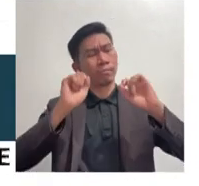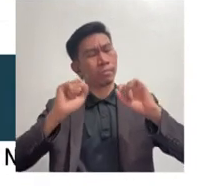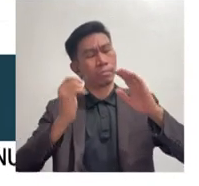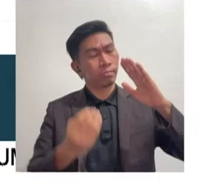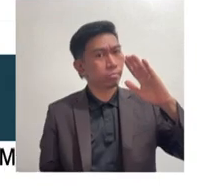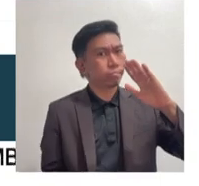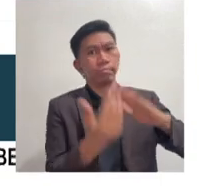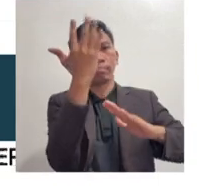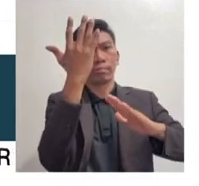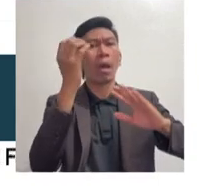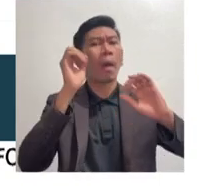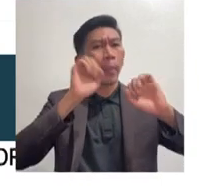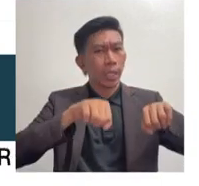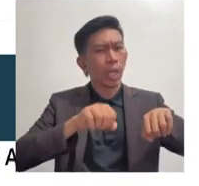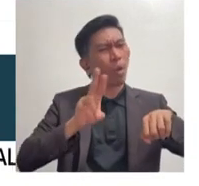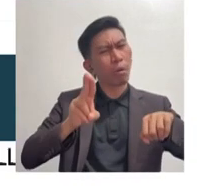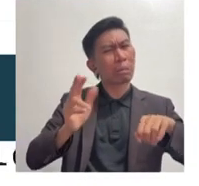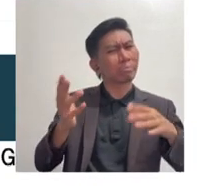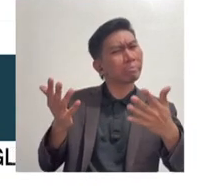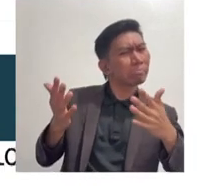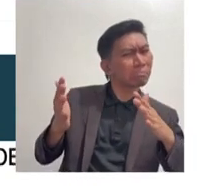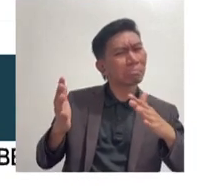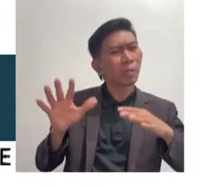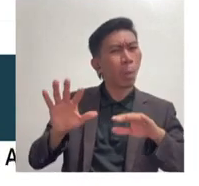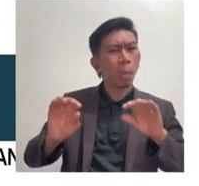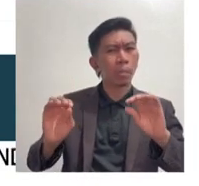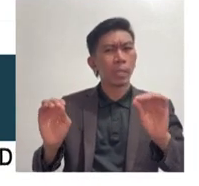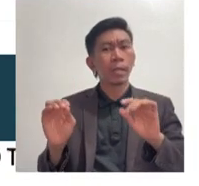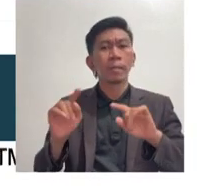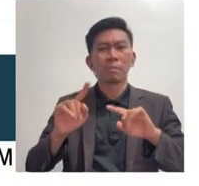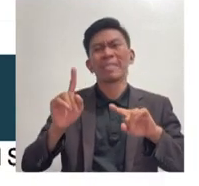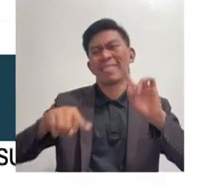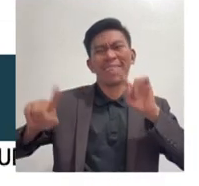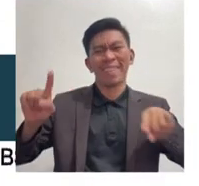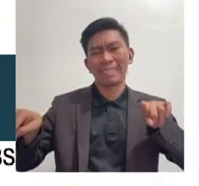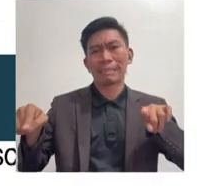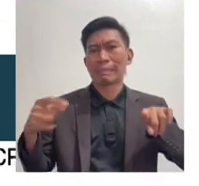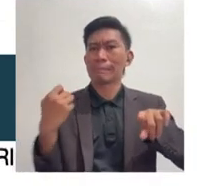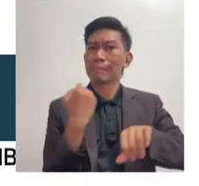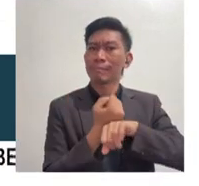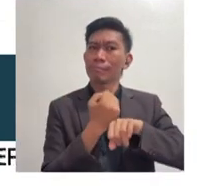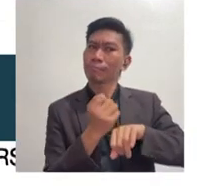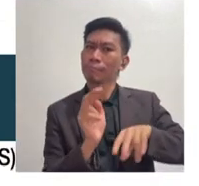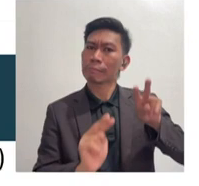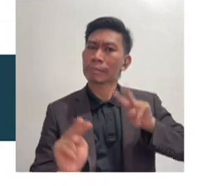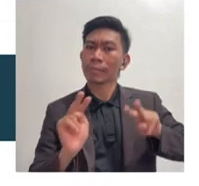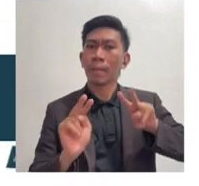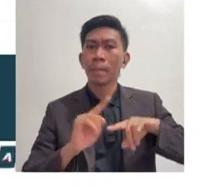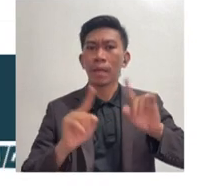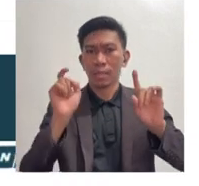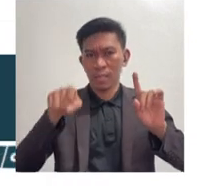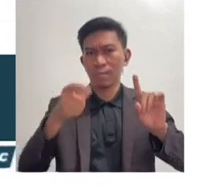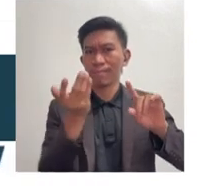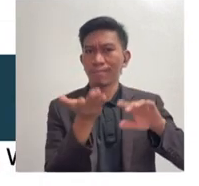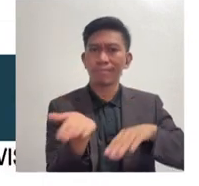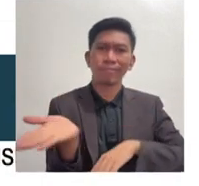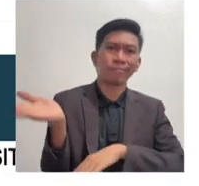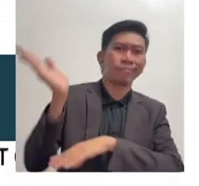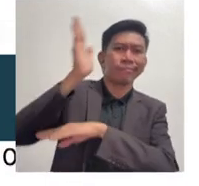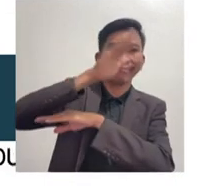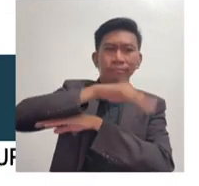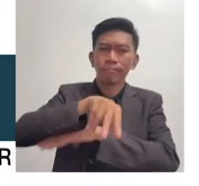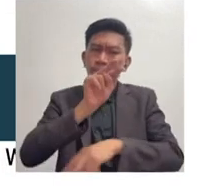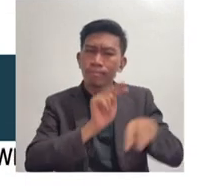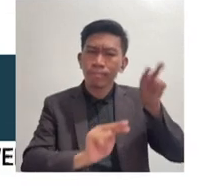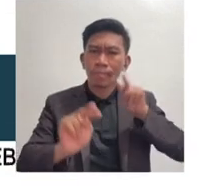can be rapid. So it's really difficult to say. We really need to observe the volcano 24/7. Okay, we know